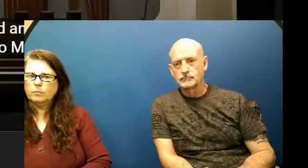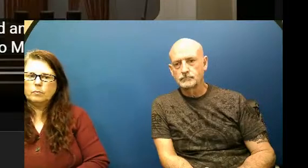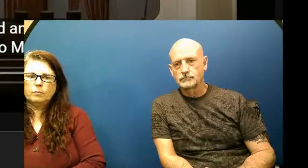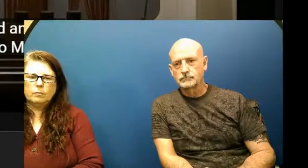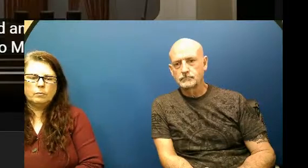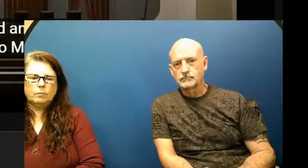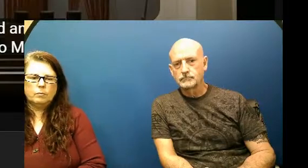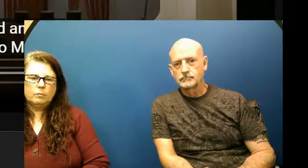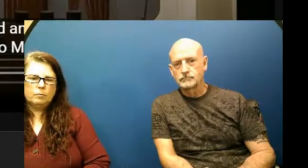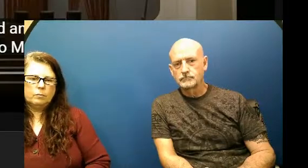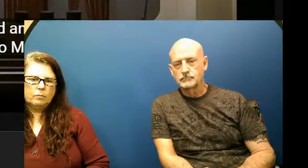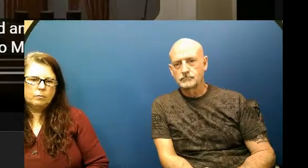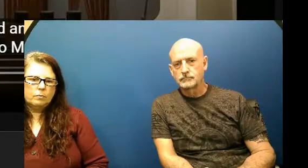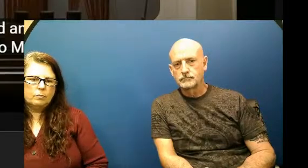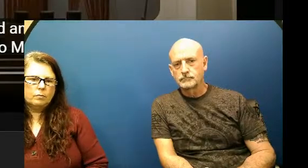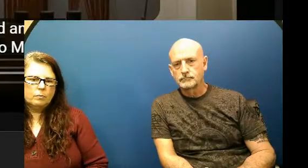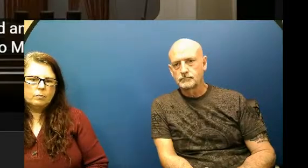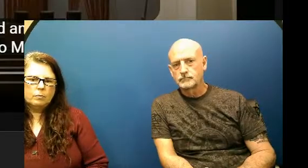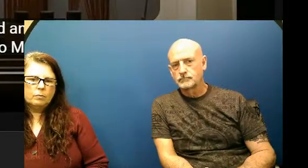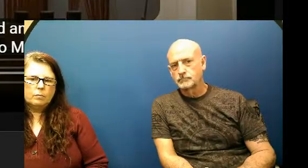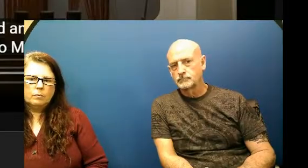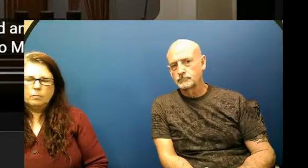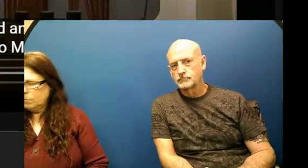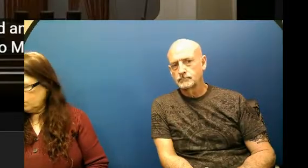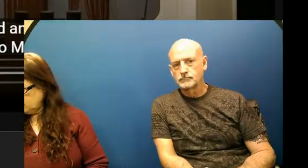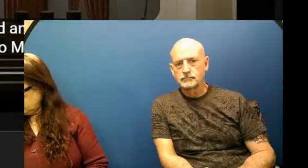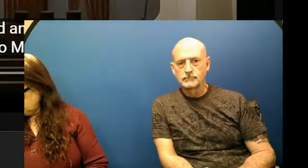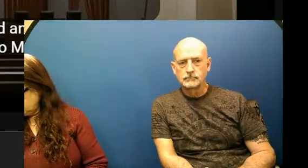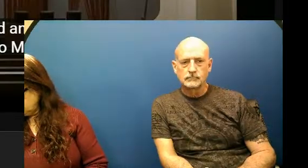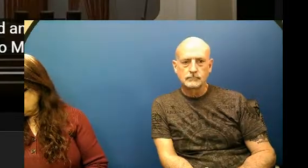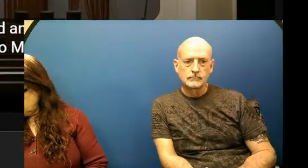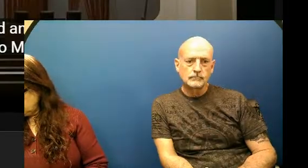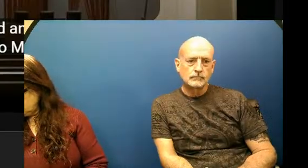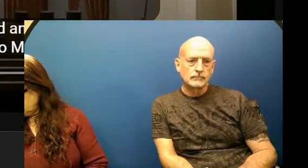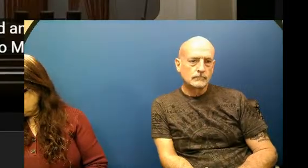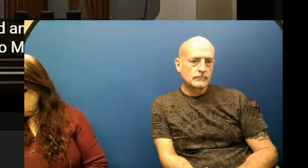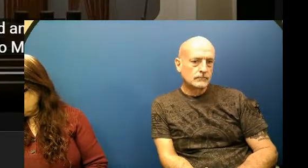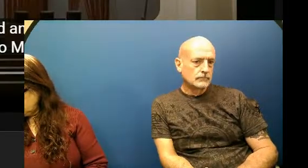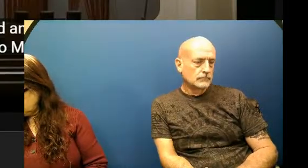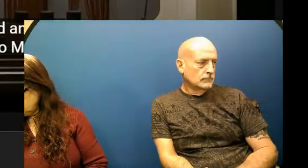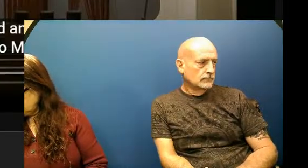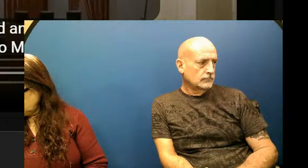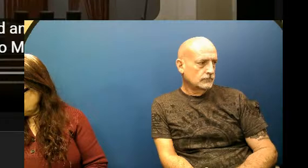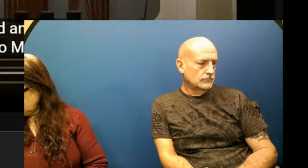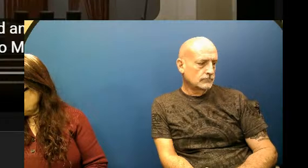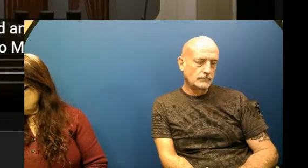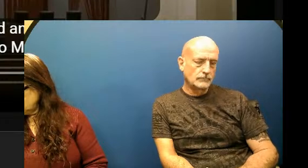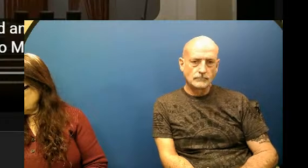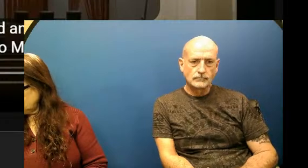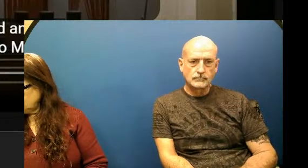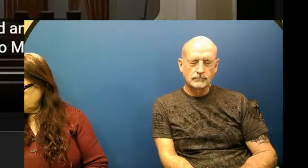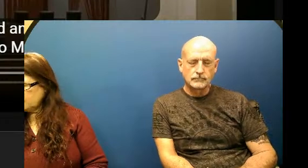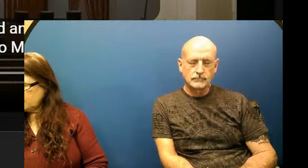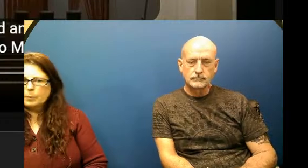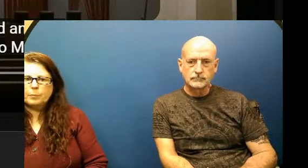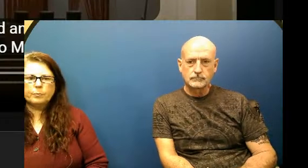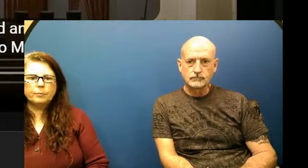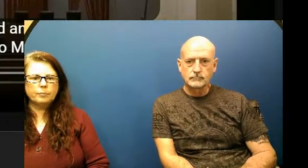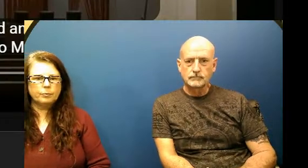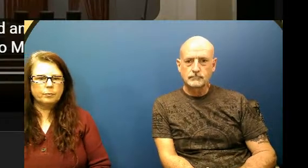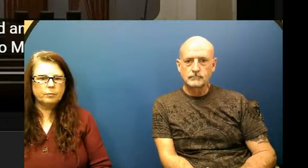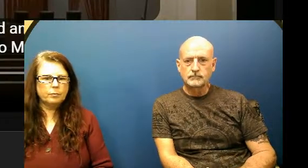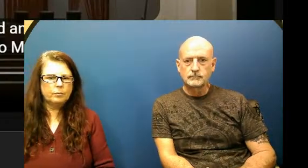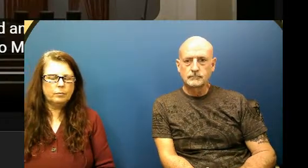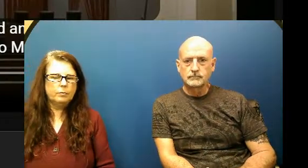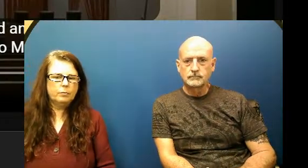where there is no scarcity like the World Wide Web. Because once you do that, there's really no limiting principle. There's no reason why it wouldn't also